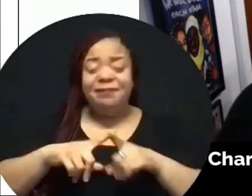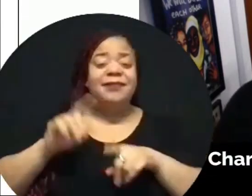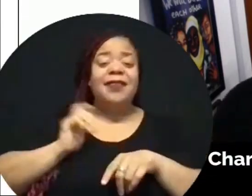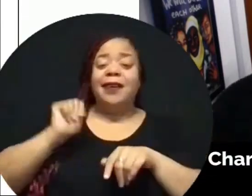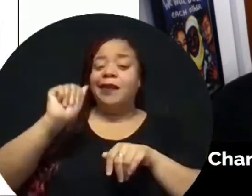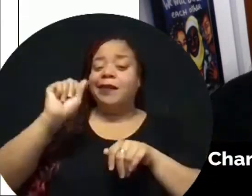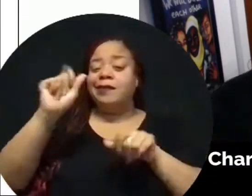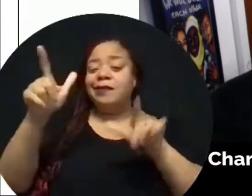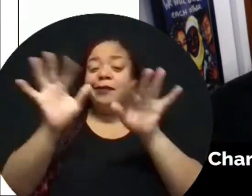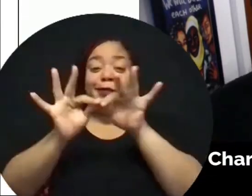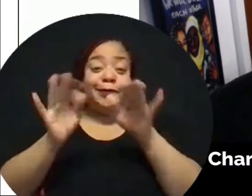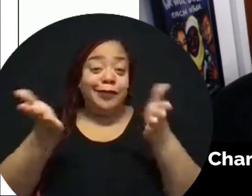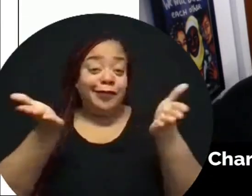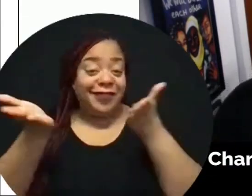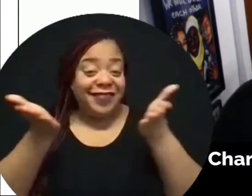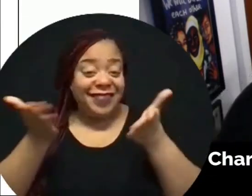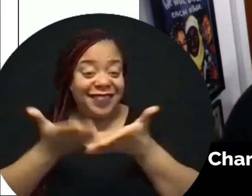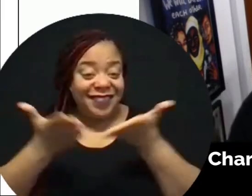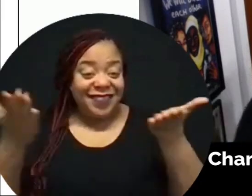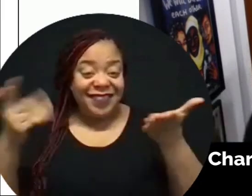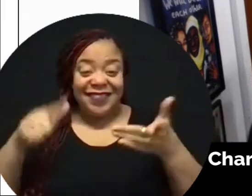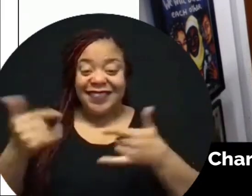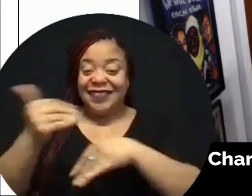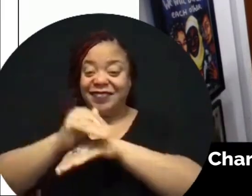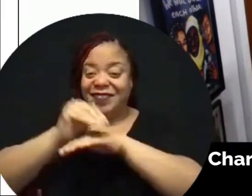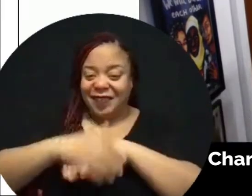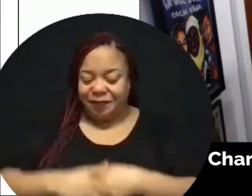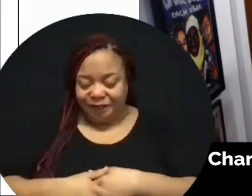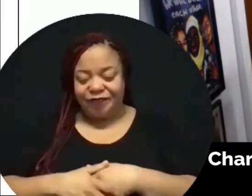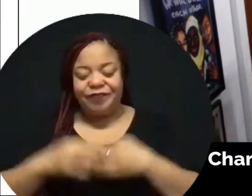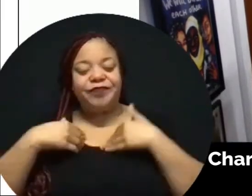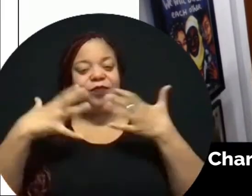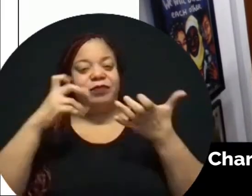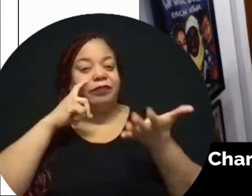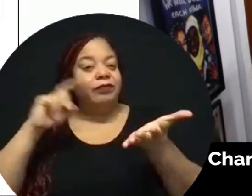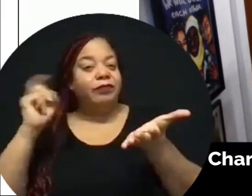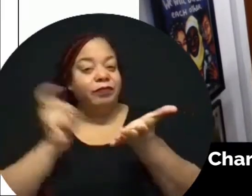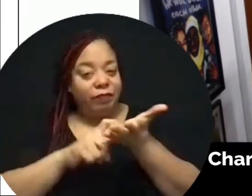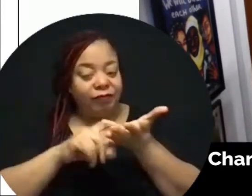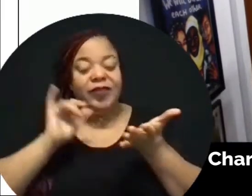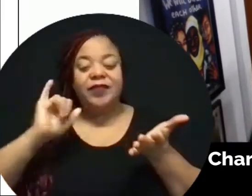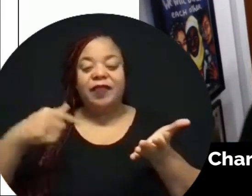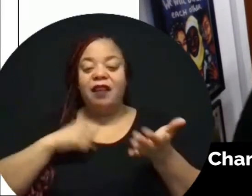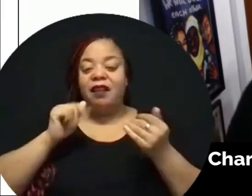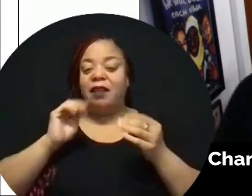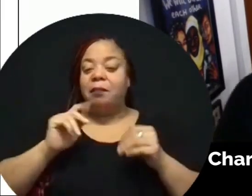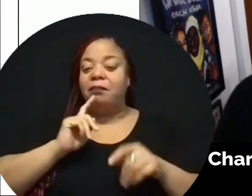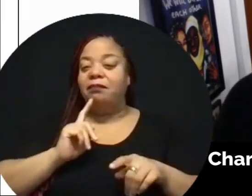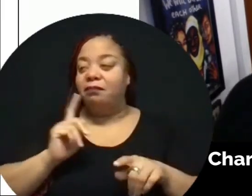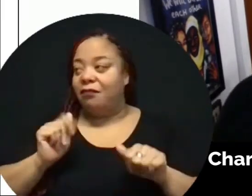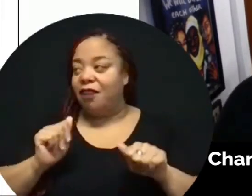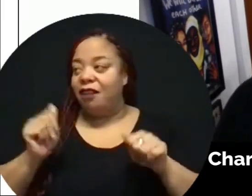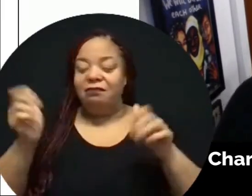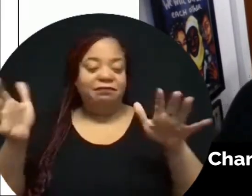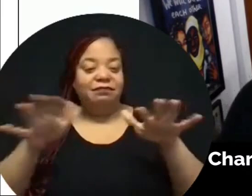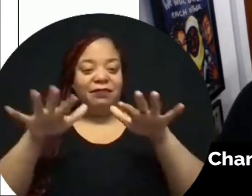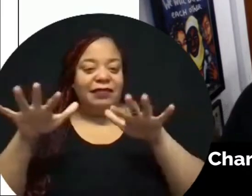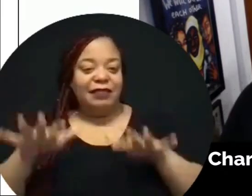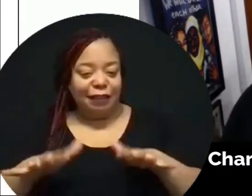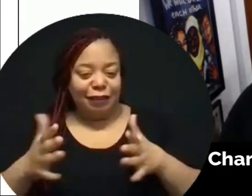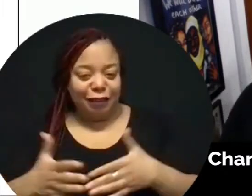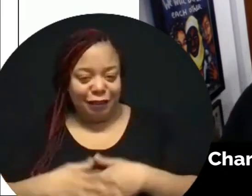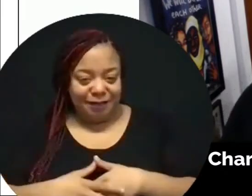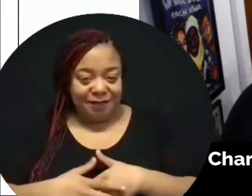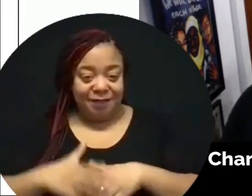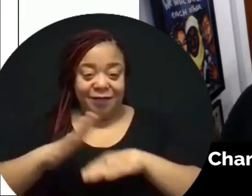Potawatomi, Miamia, Ho-Chunk, and Oceti-Sakowin lands. And I believe that we'll probably talk about this more today,